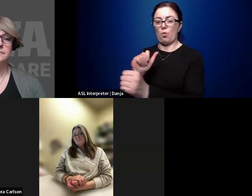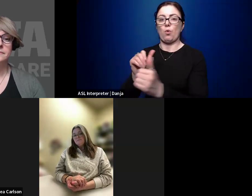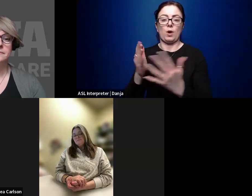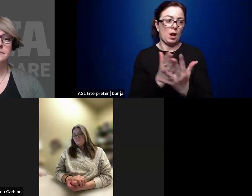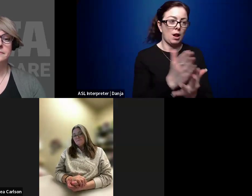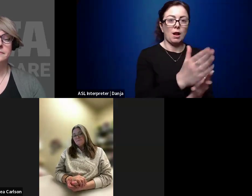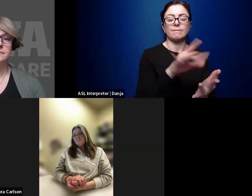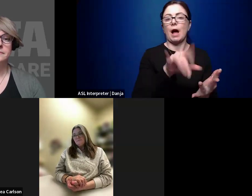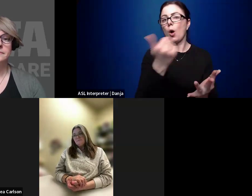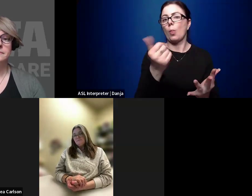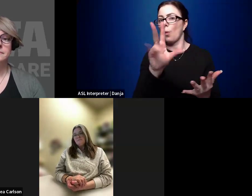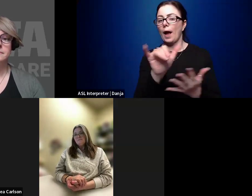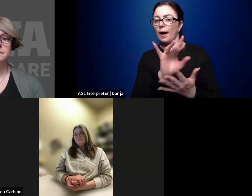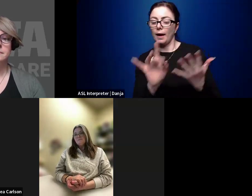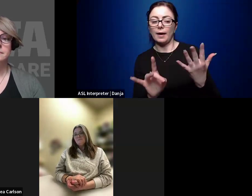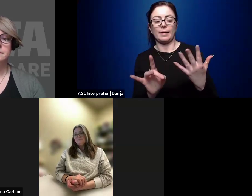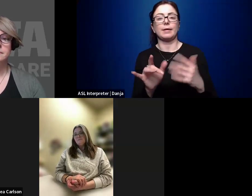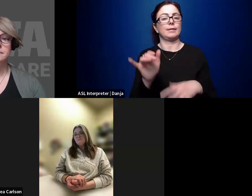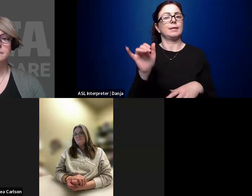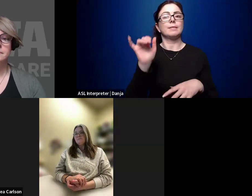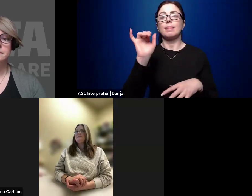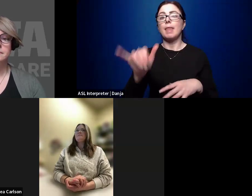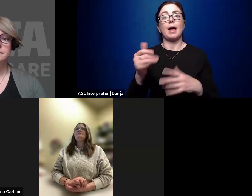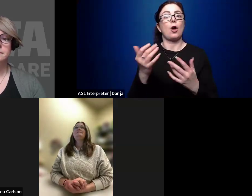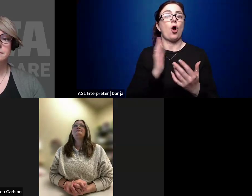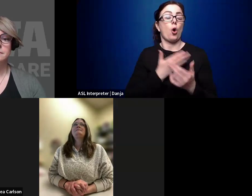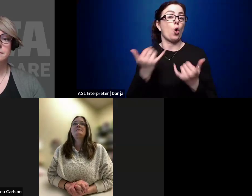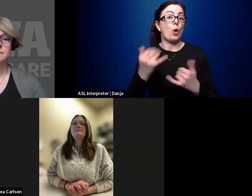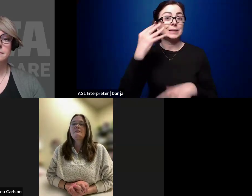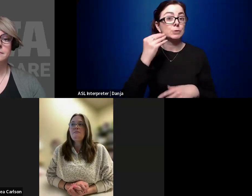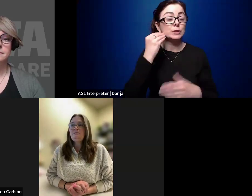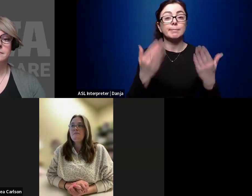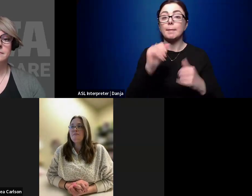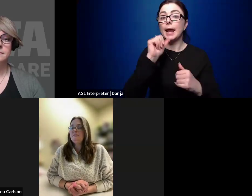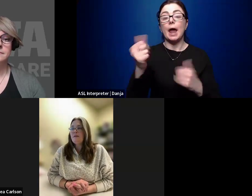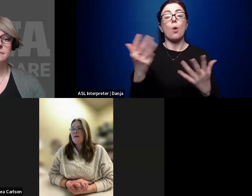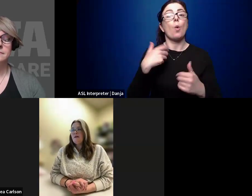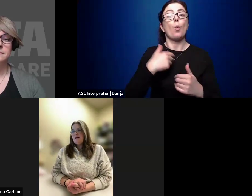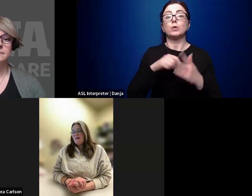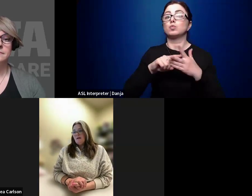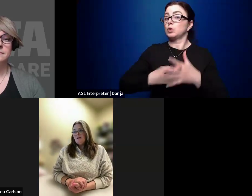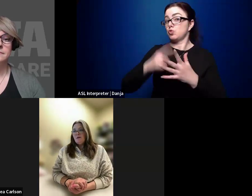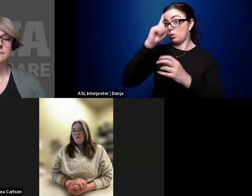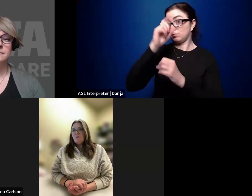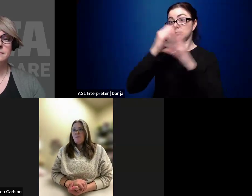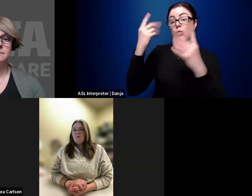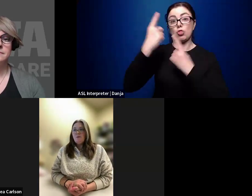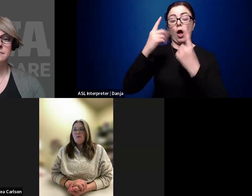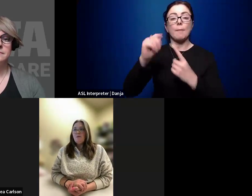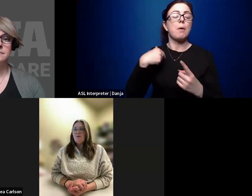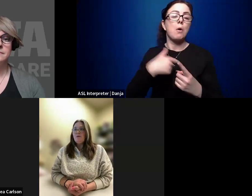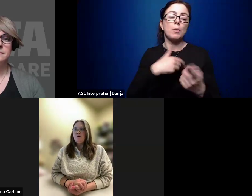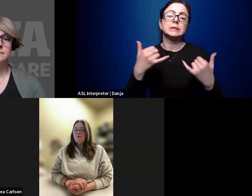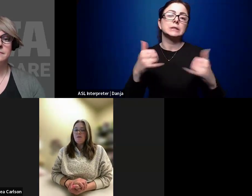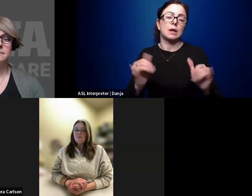currently on may not have been what our original destination was, but it is one that we continue to marvel at the beauty while we are on the